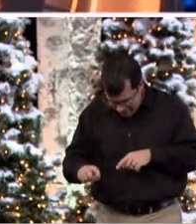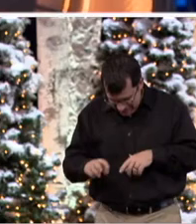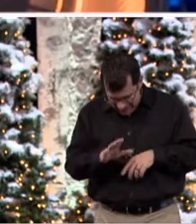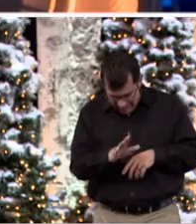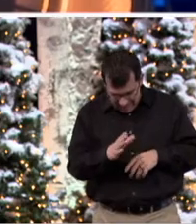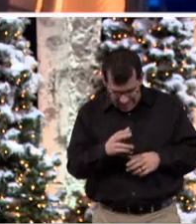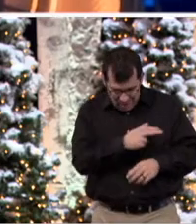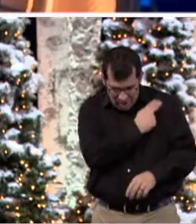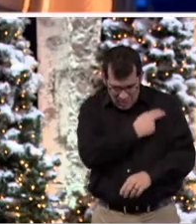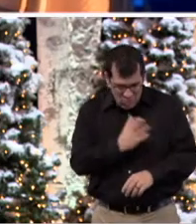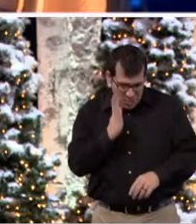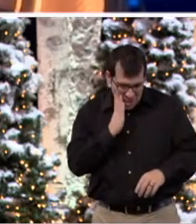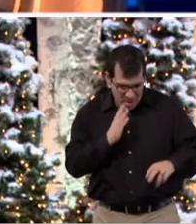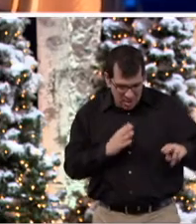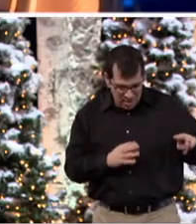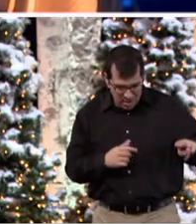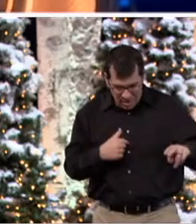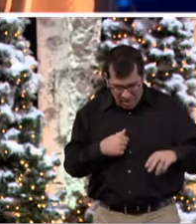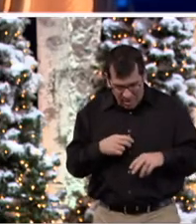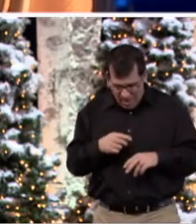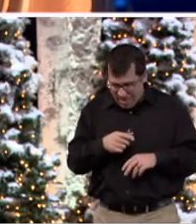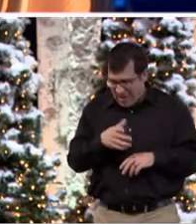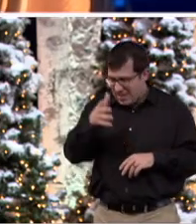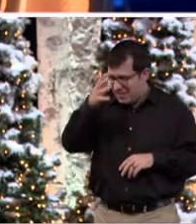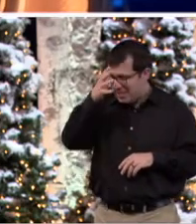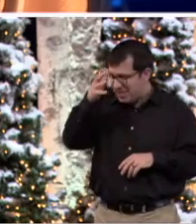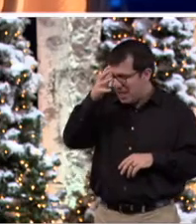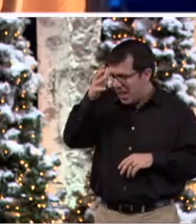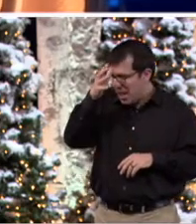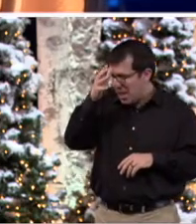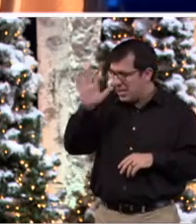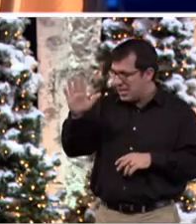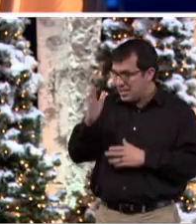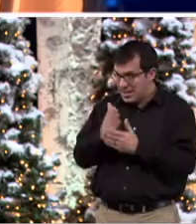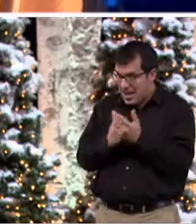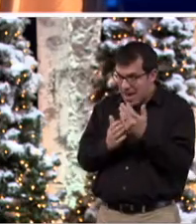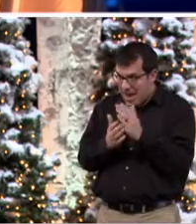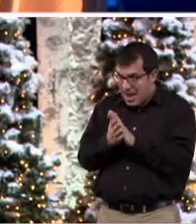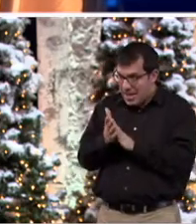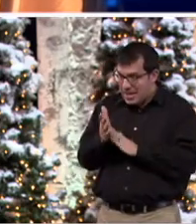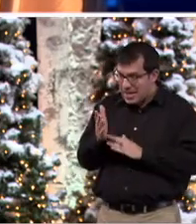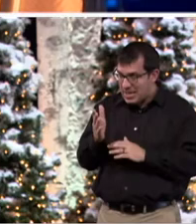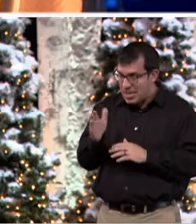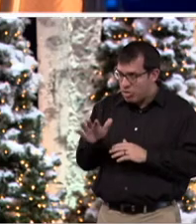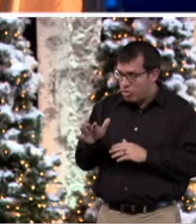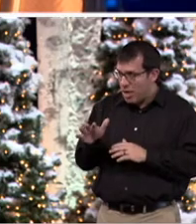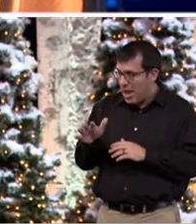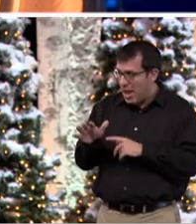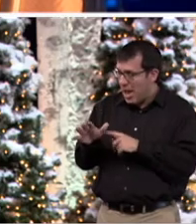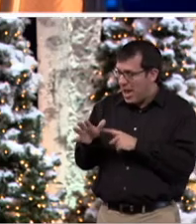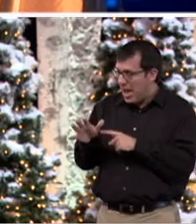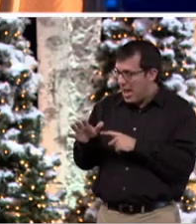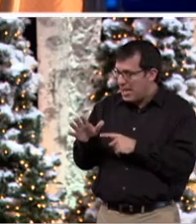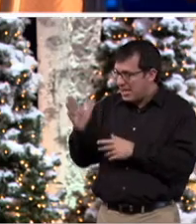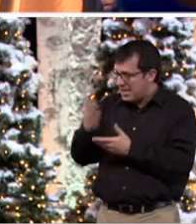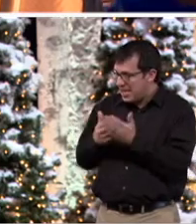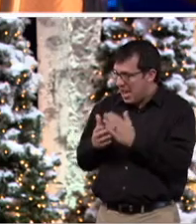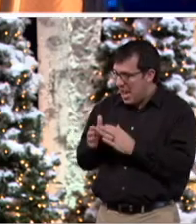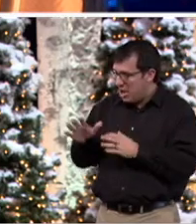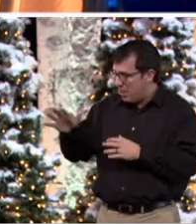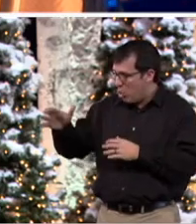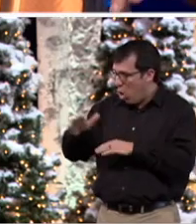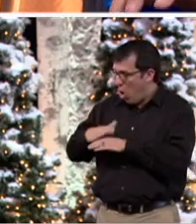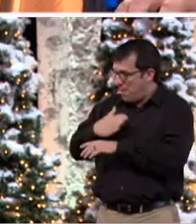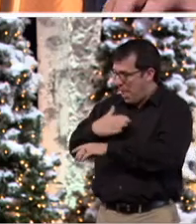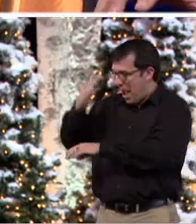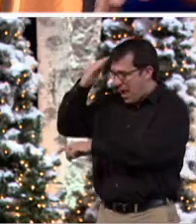bed. And my dad reached up his frail hand, and it was shaking like this, and he put it on my head